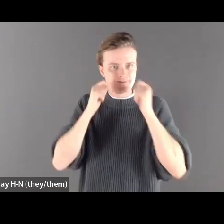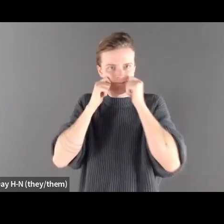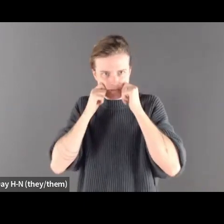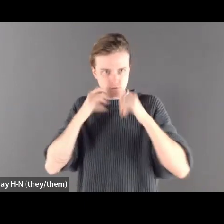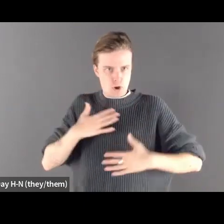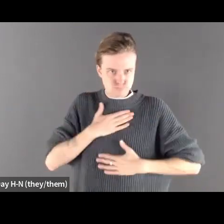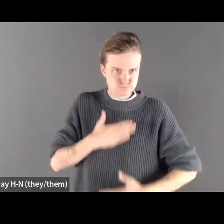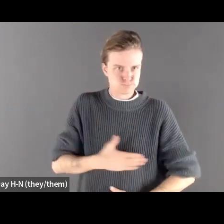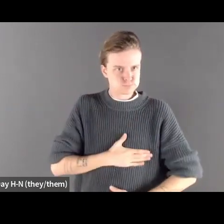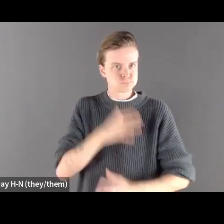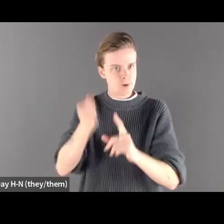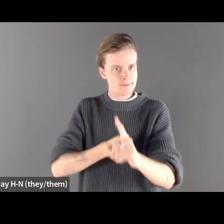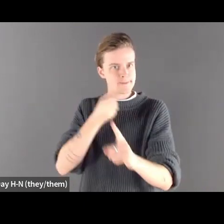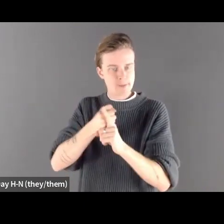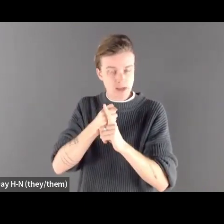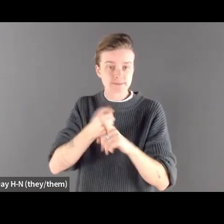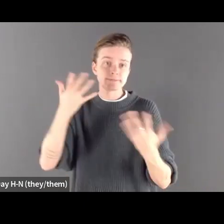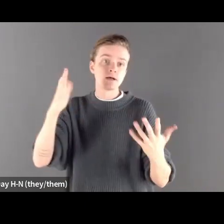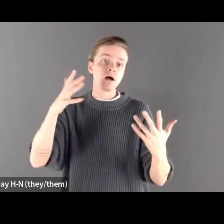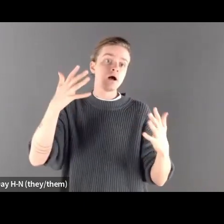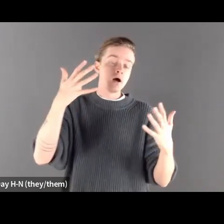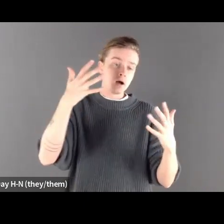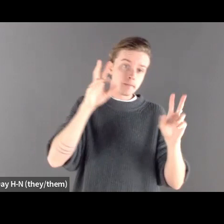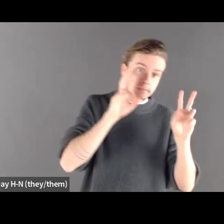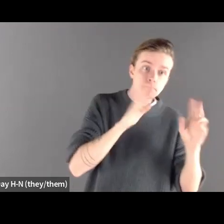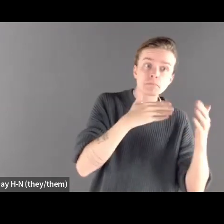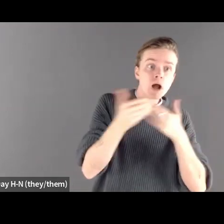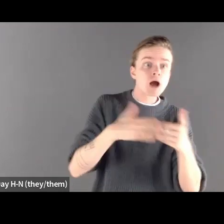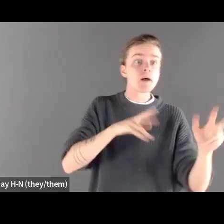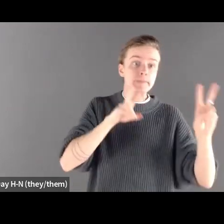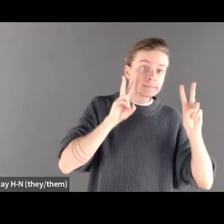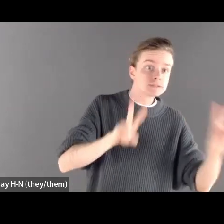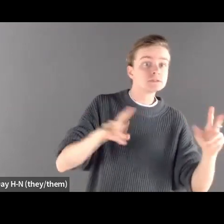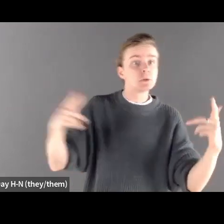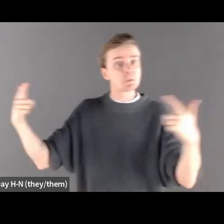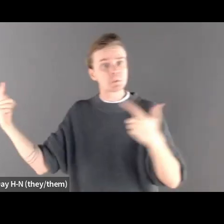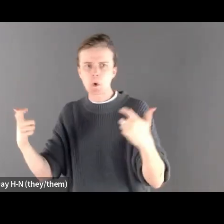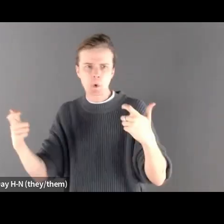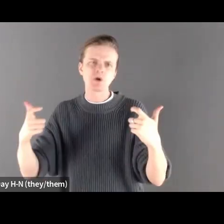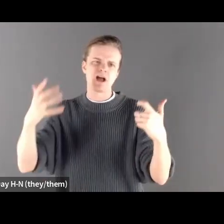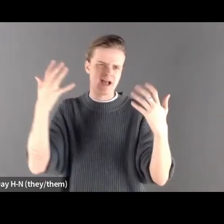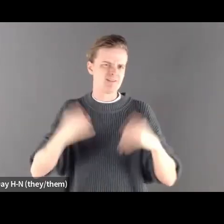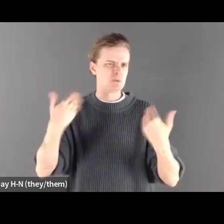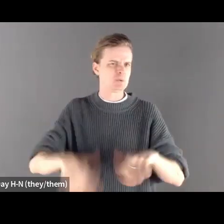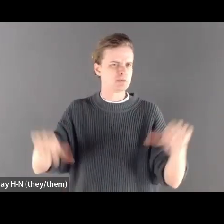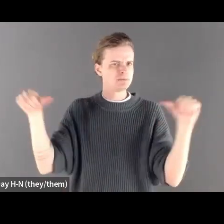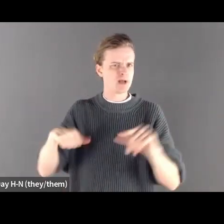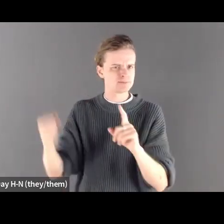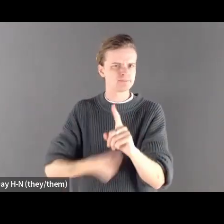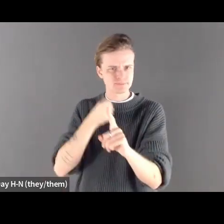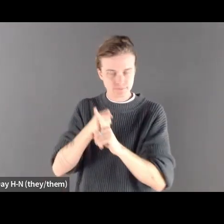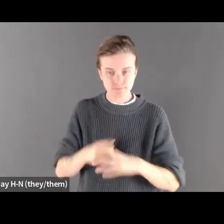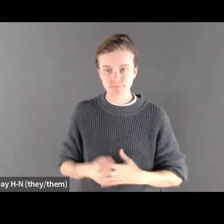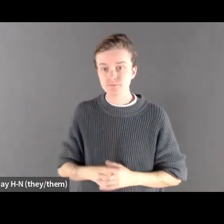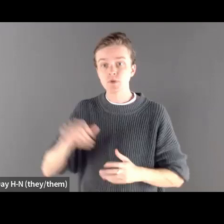peace and unfortunately, in this case, in times of war. And also one other, let's say, trend that we have observed